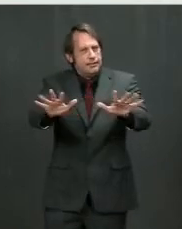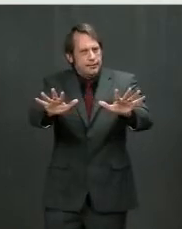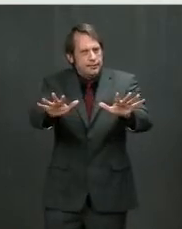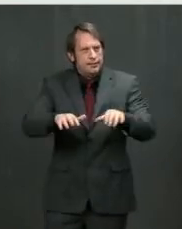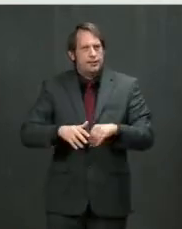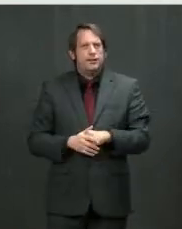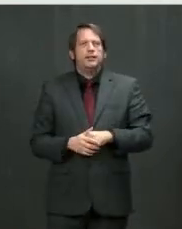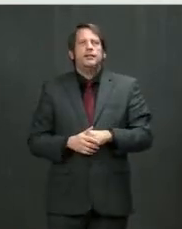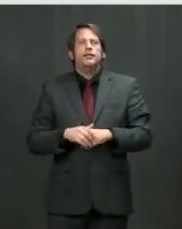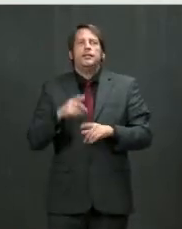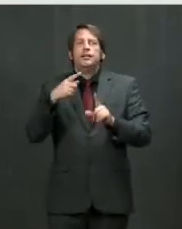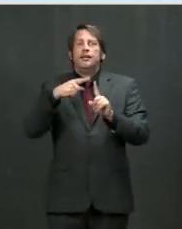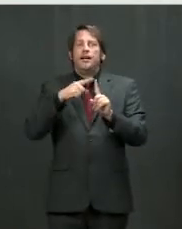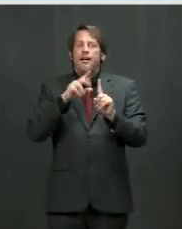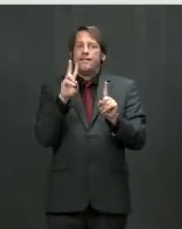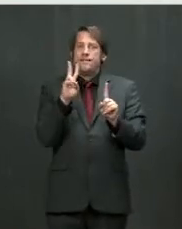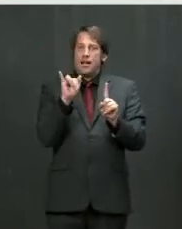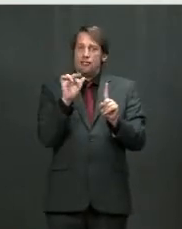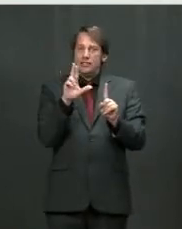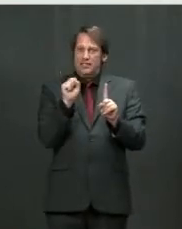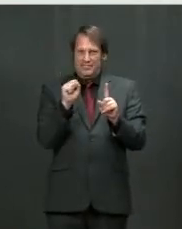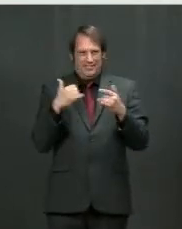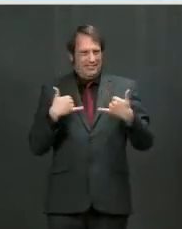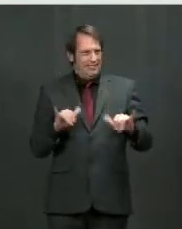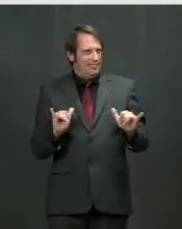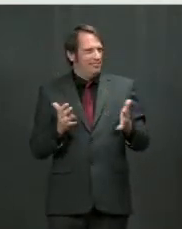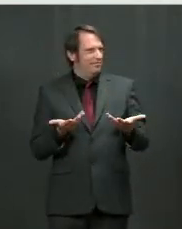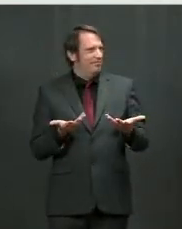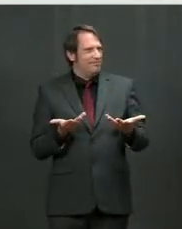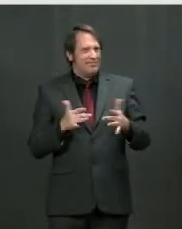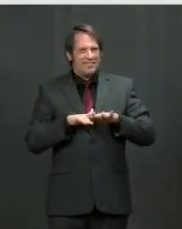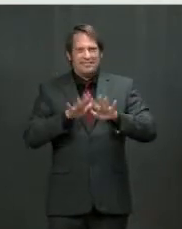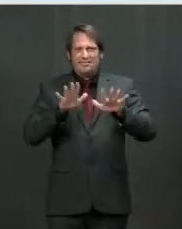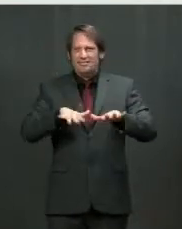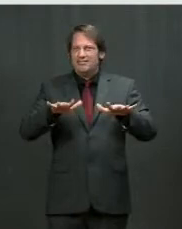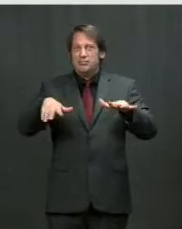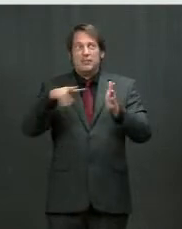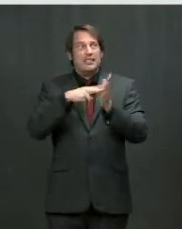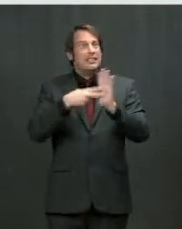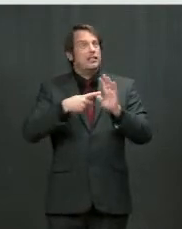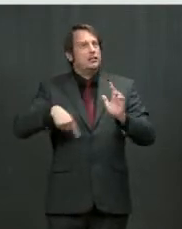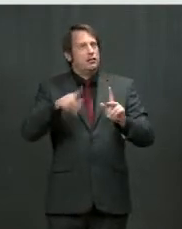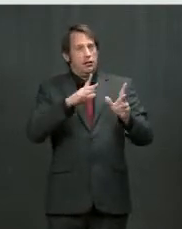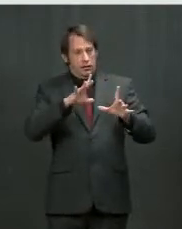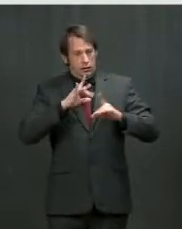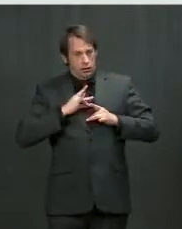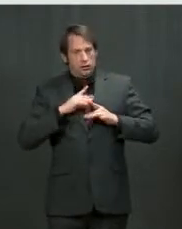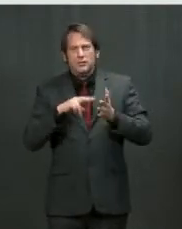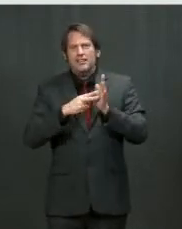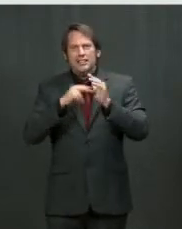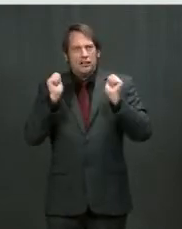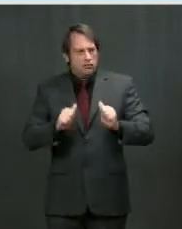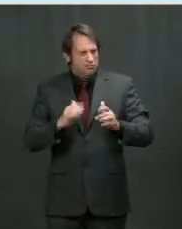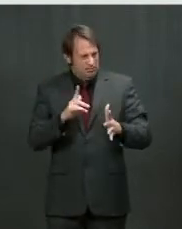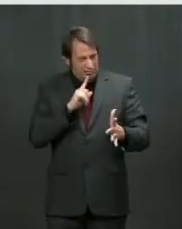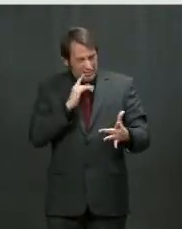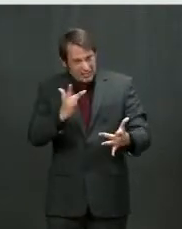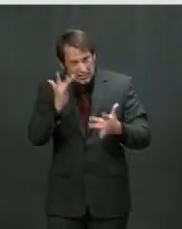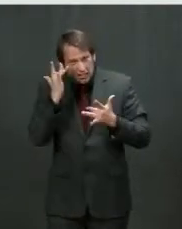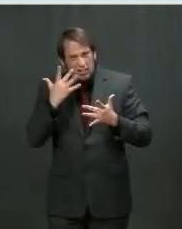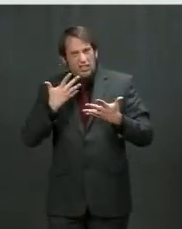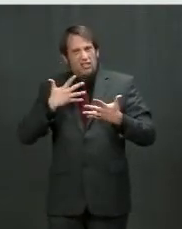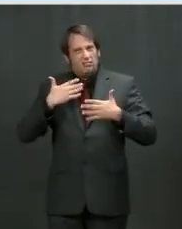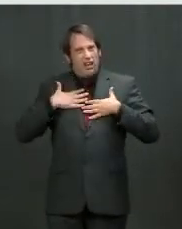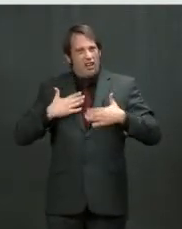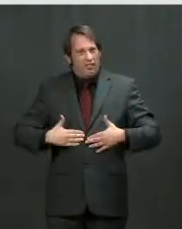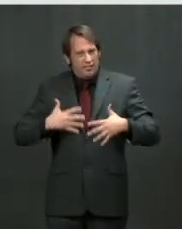has hold on us, infecting people and putting them in harm's way, and we need to remain vigilant. And two, we